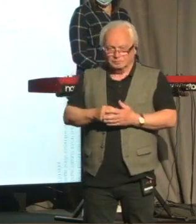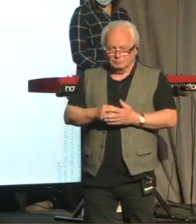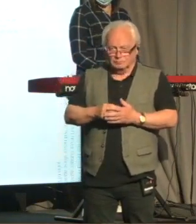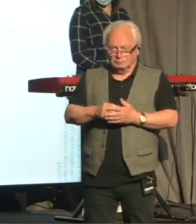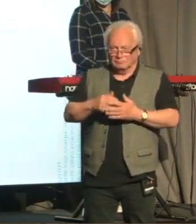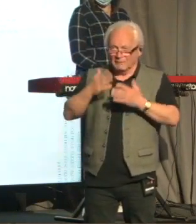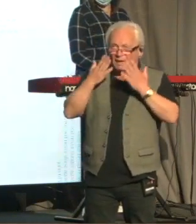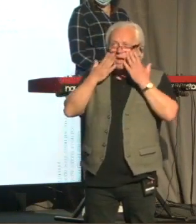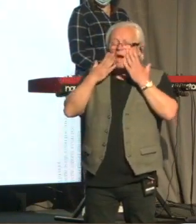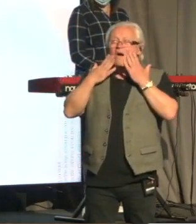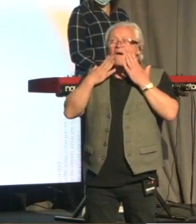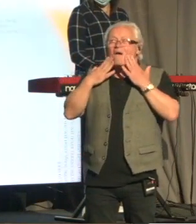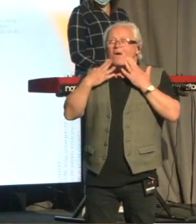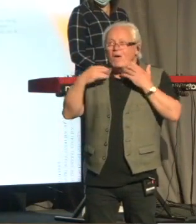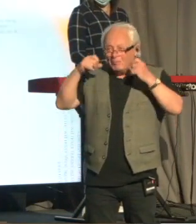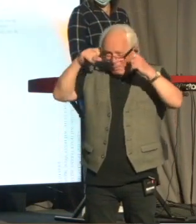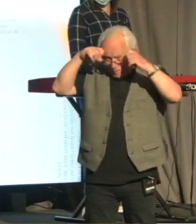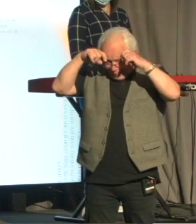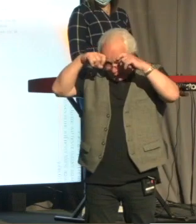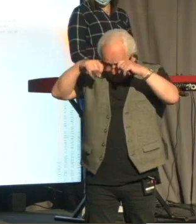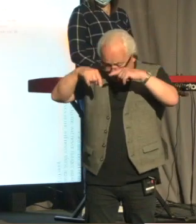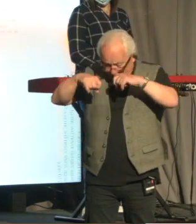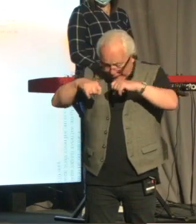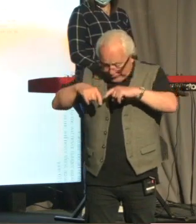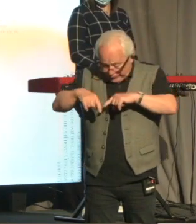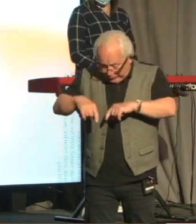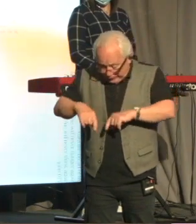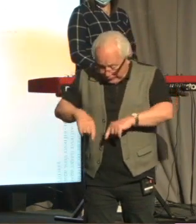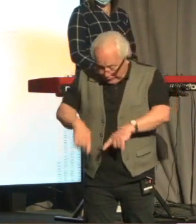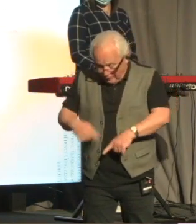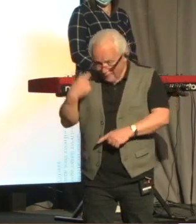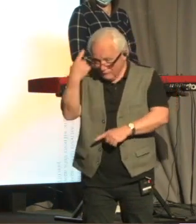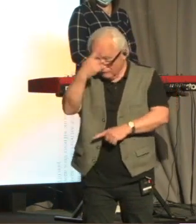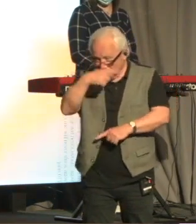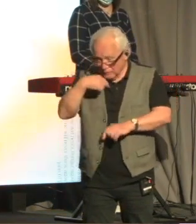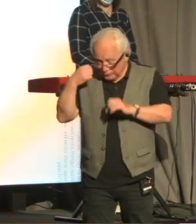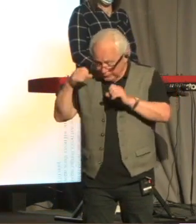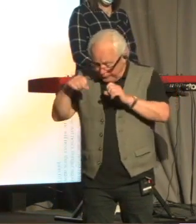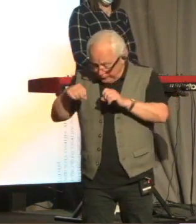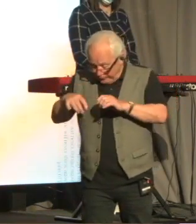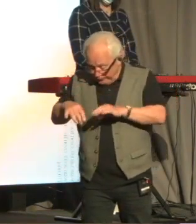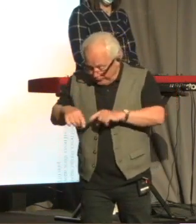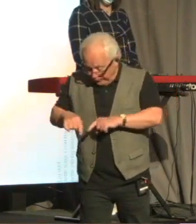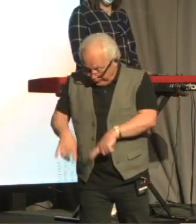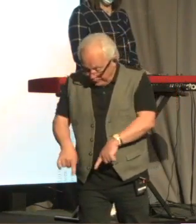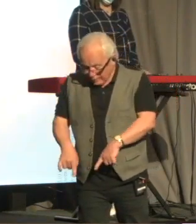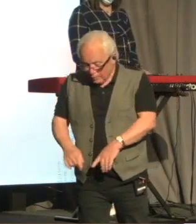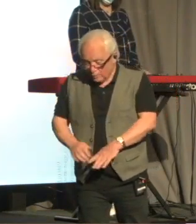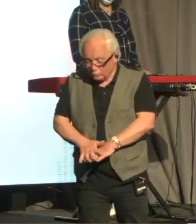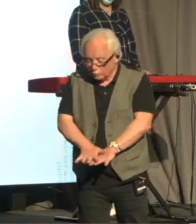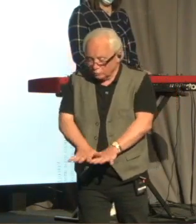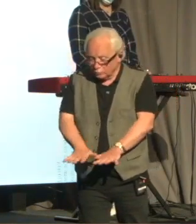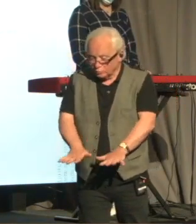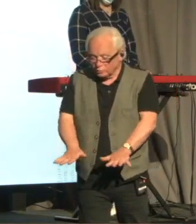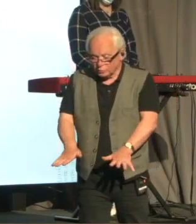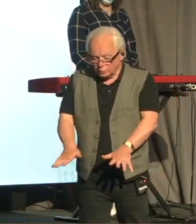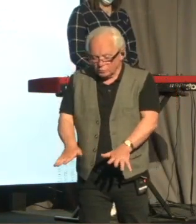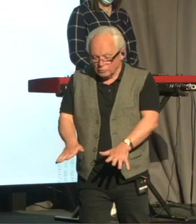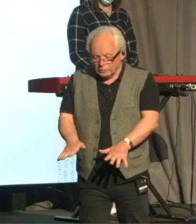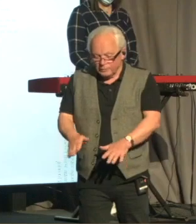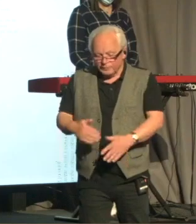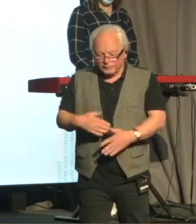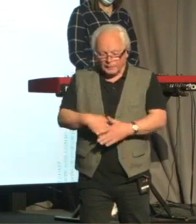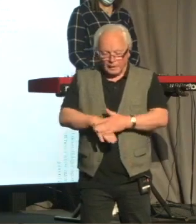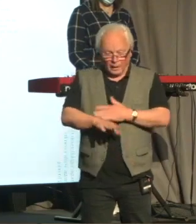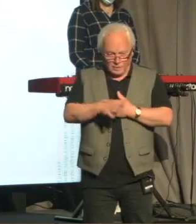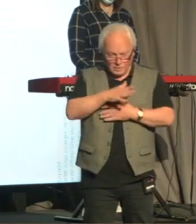Sweat drops of blood fell from his face onto the ground.